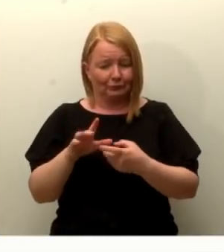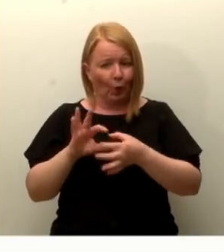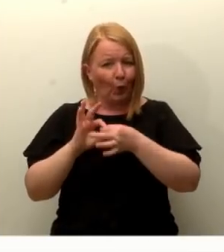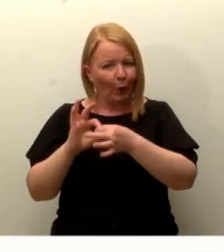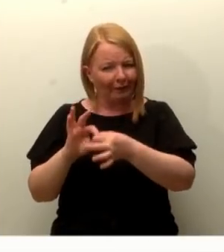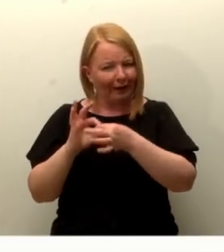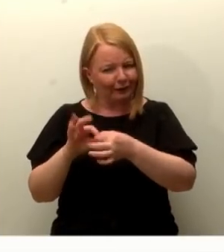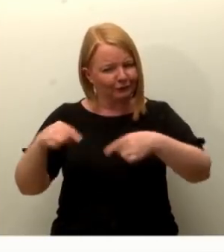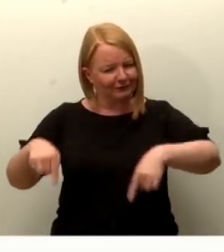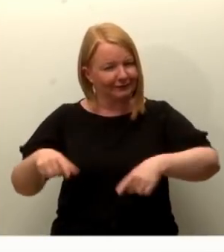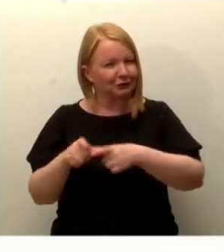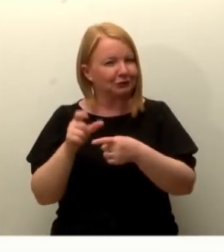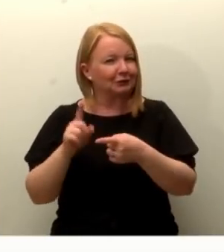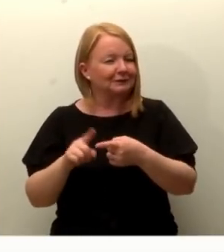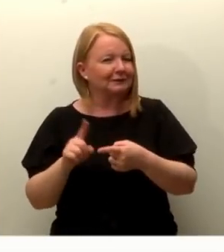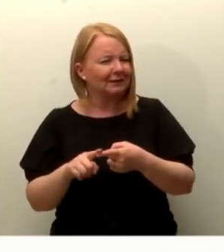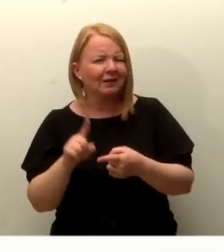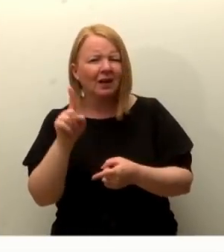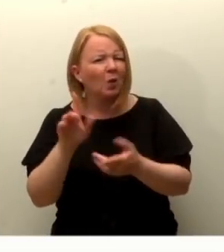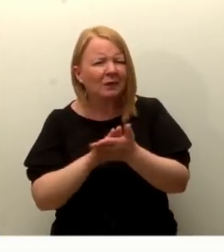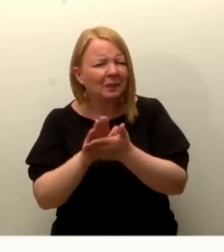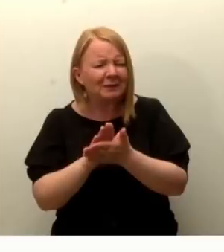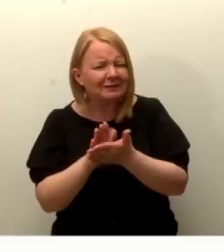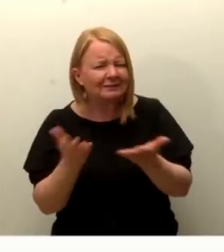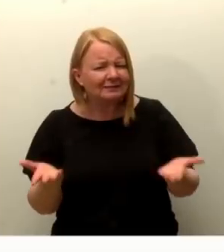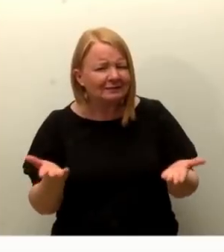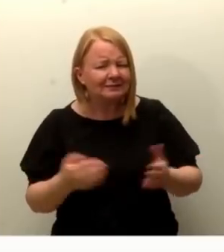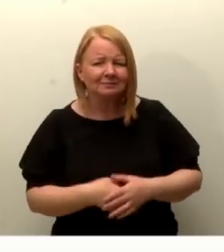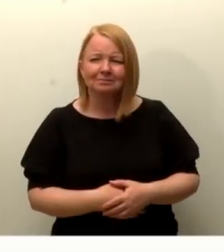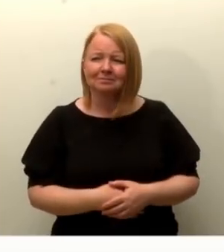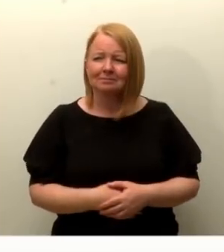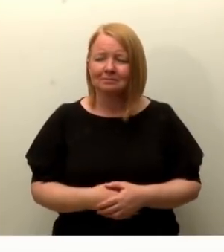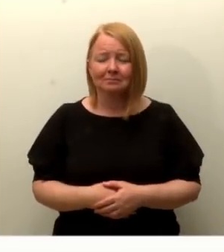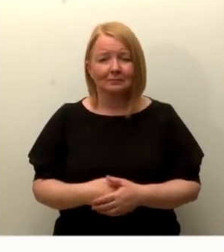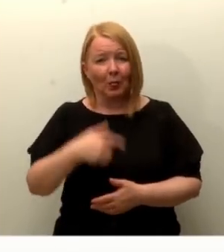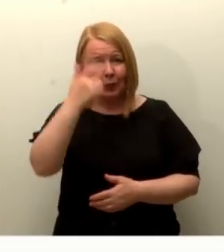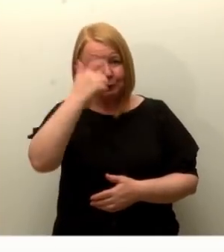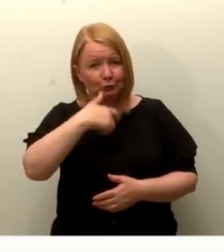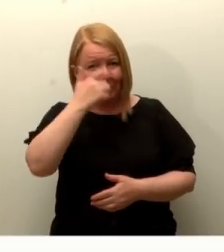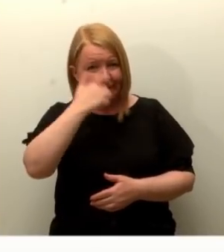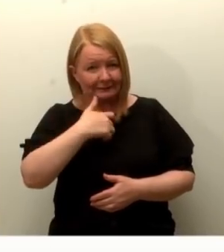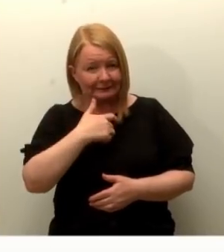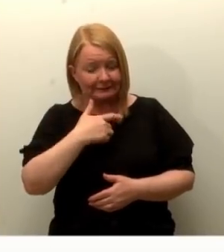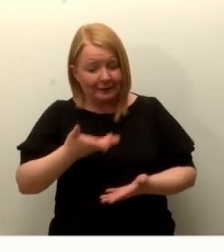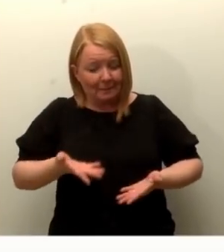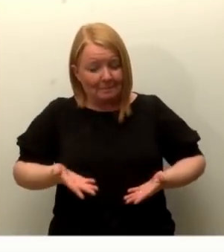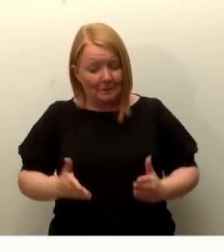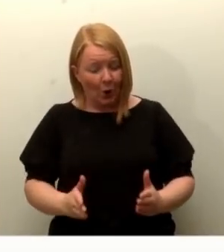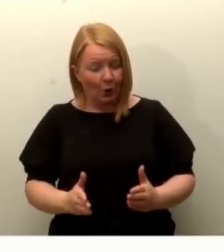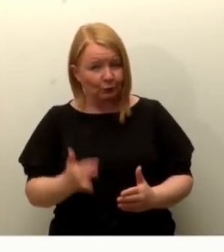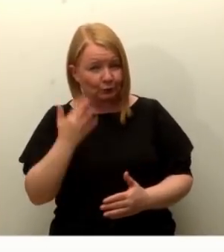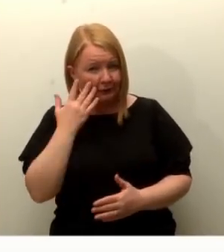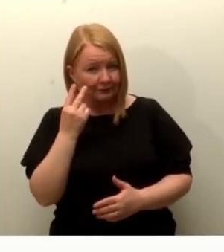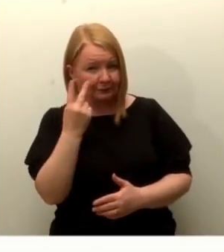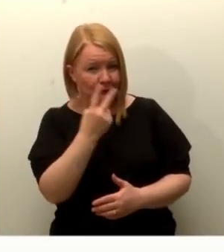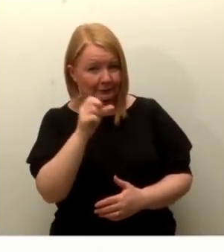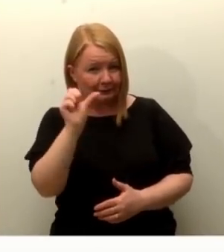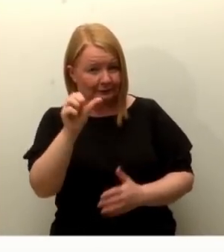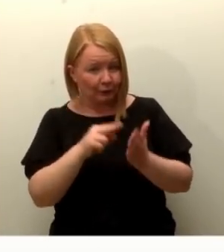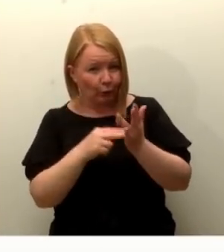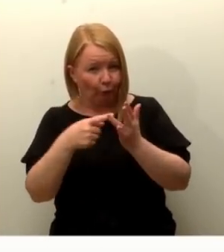connection with Dundee. What does this mean? Their twins, Aman and Anaya, were born on the 26th of